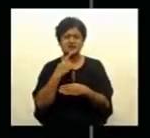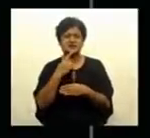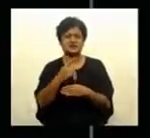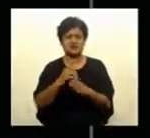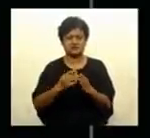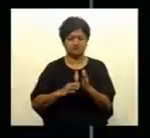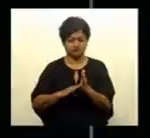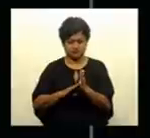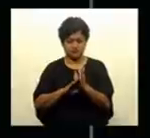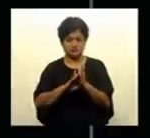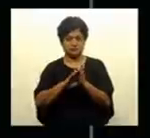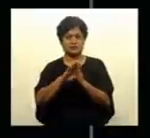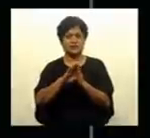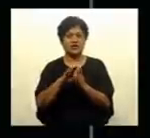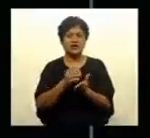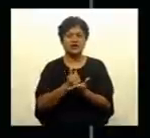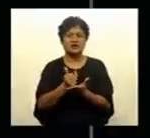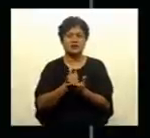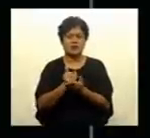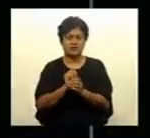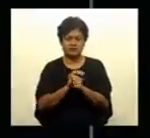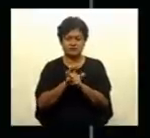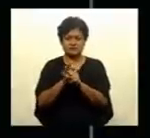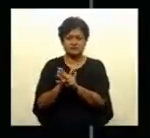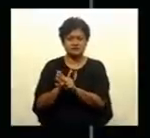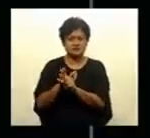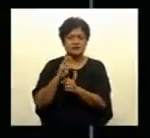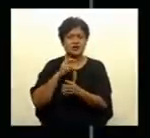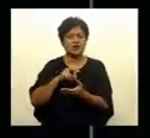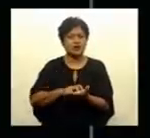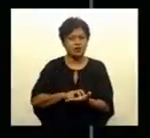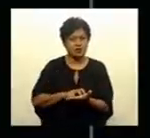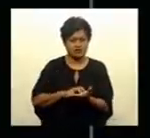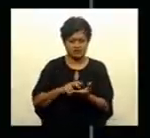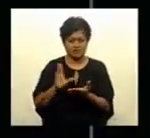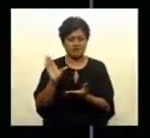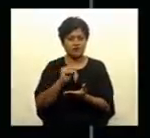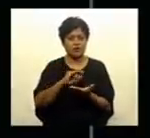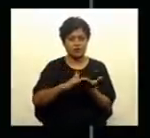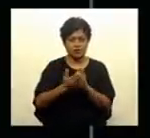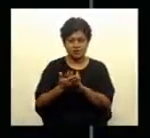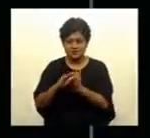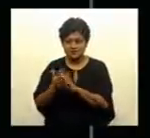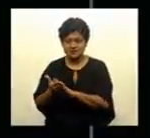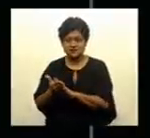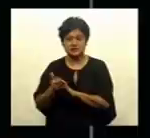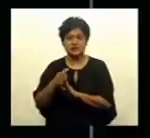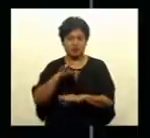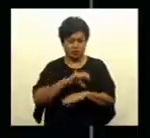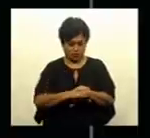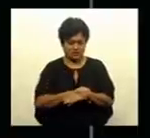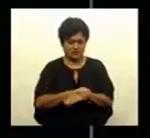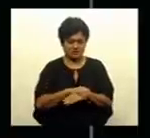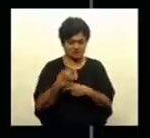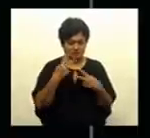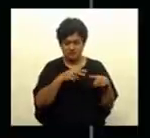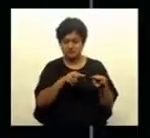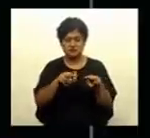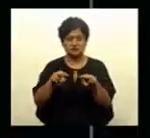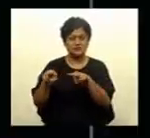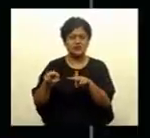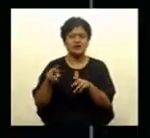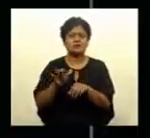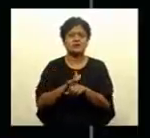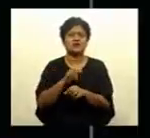increasing number of COVID-19 cases being recorded from the community, the force is wary and ensuring